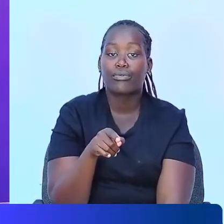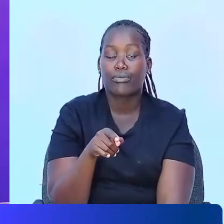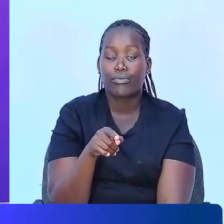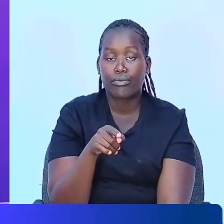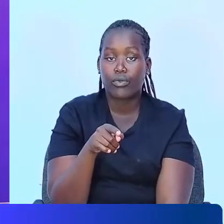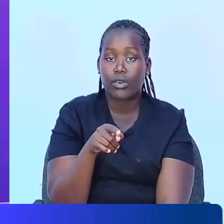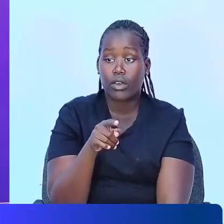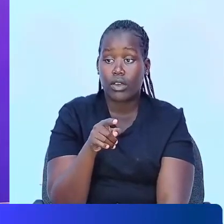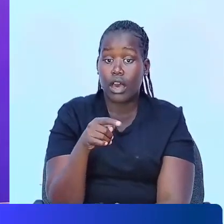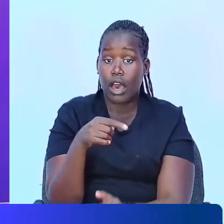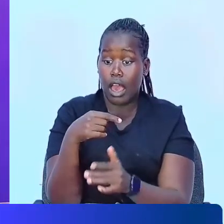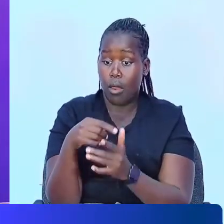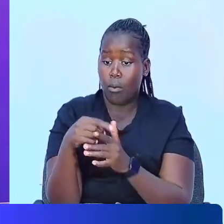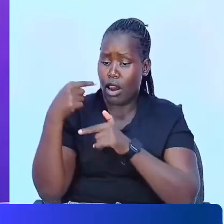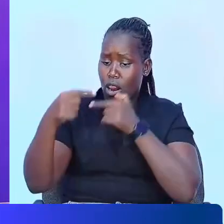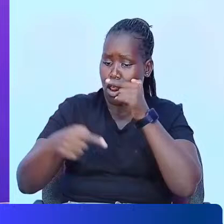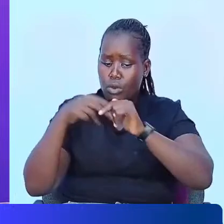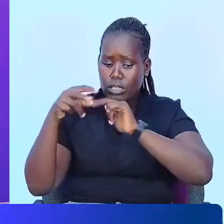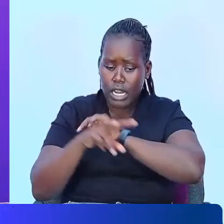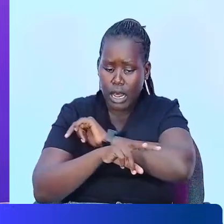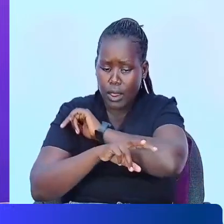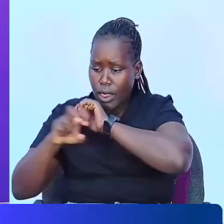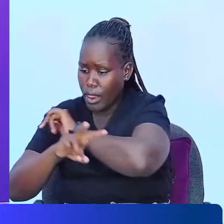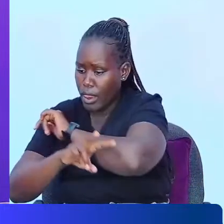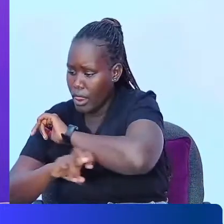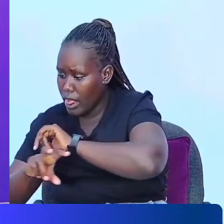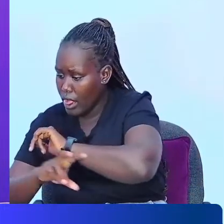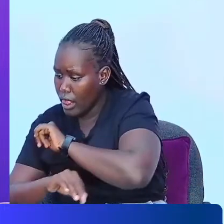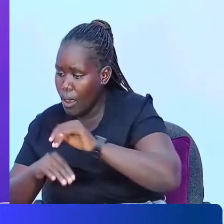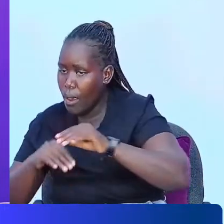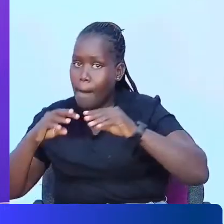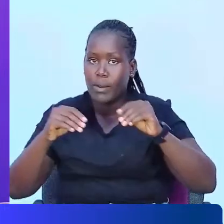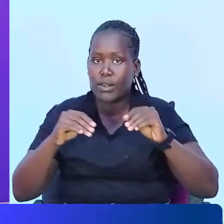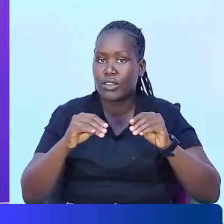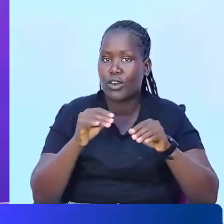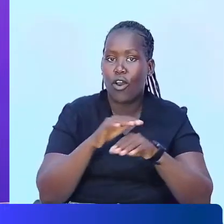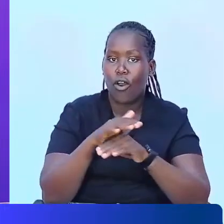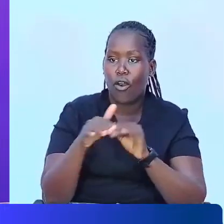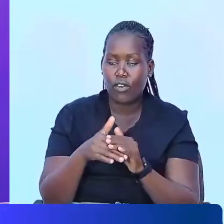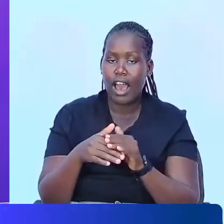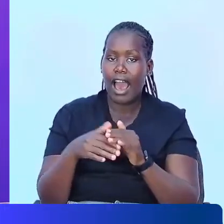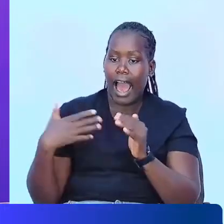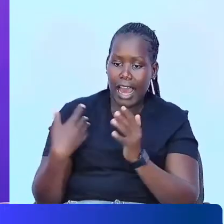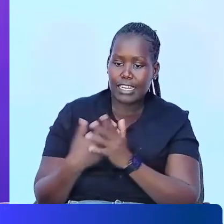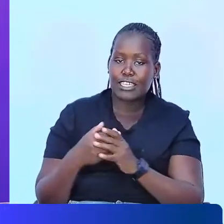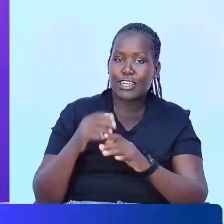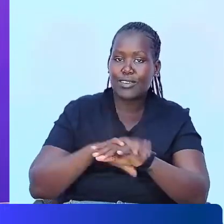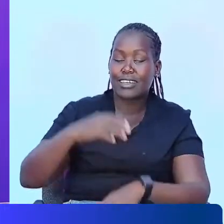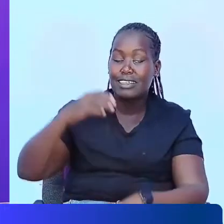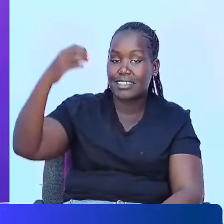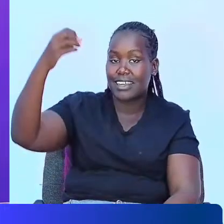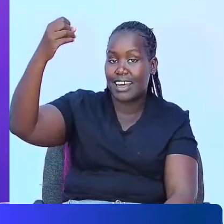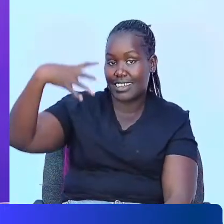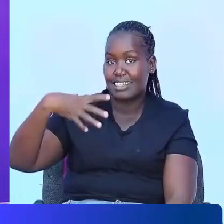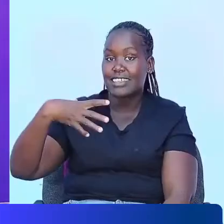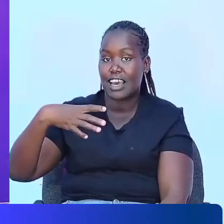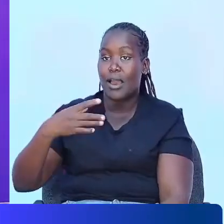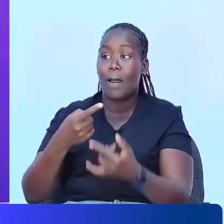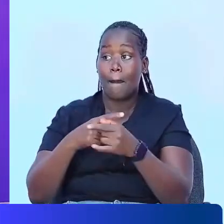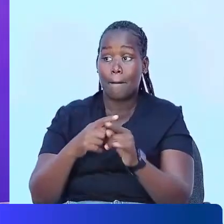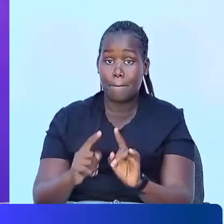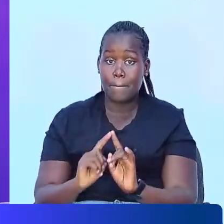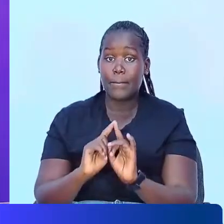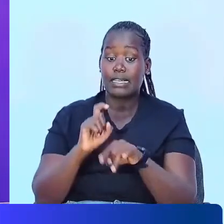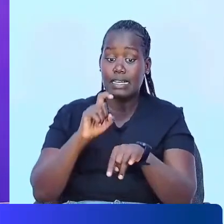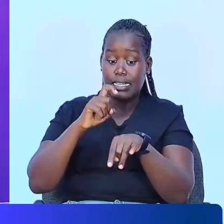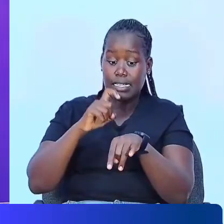He will actually keep stealing material from all over until finally he brings for you electricity. He's able to do the job. But you see, when he's doing